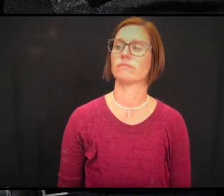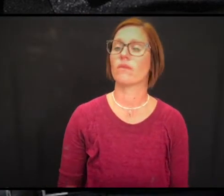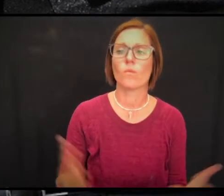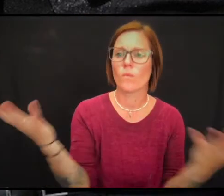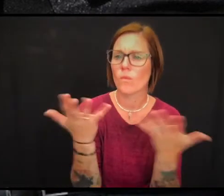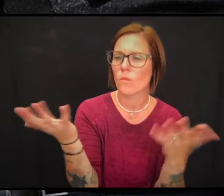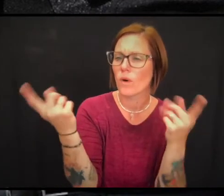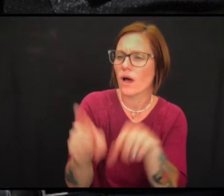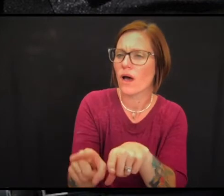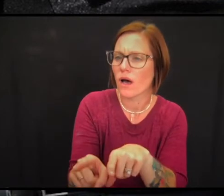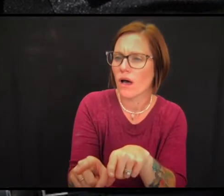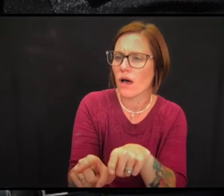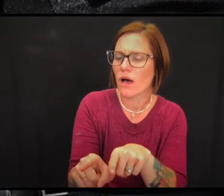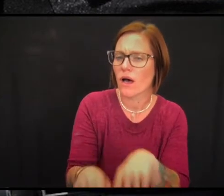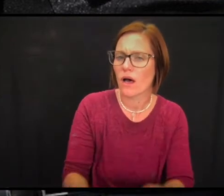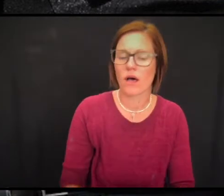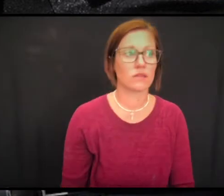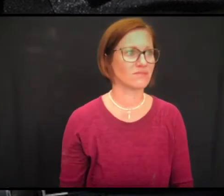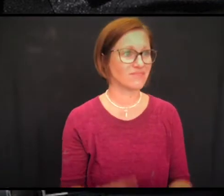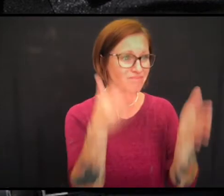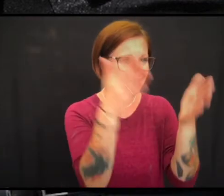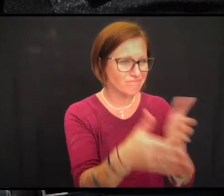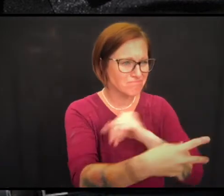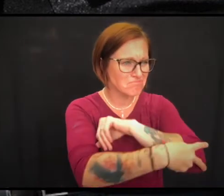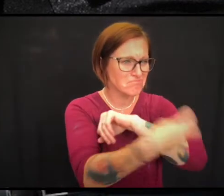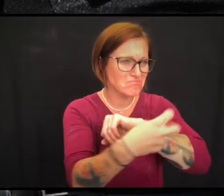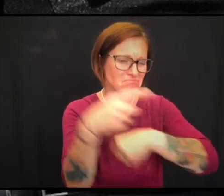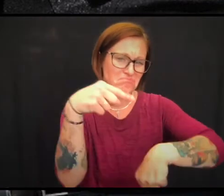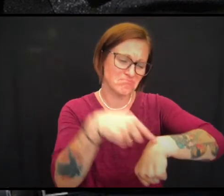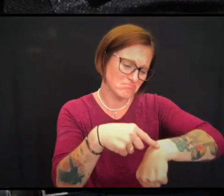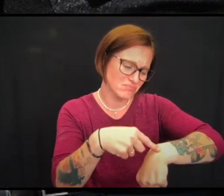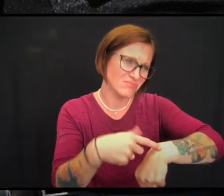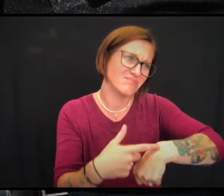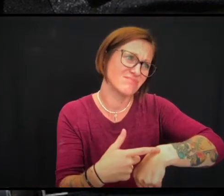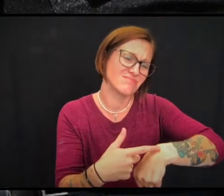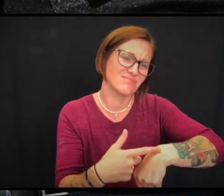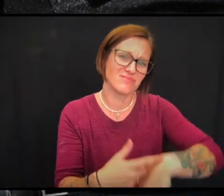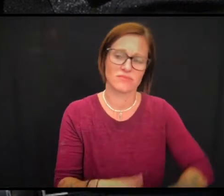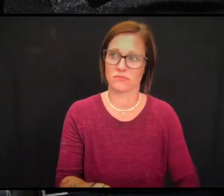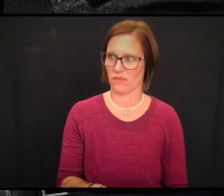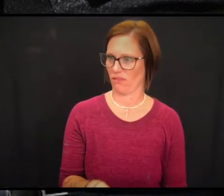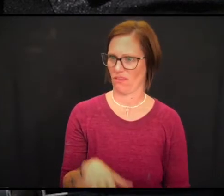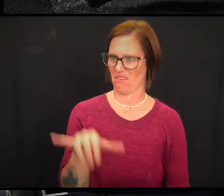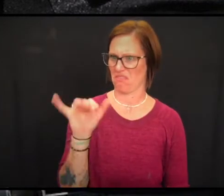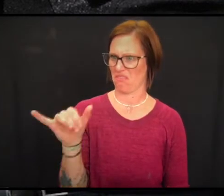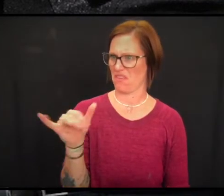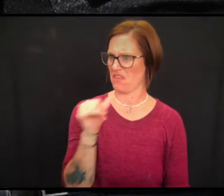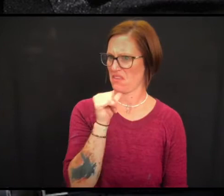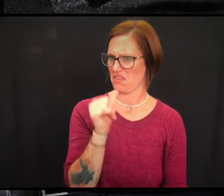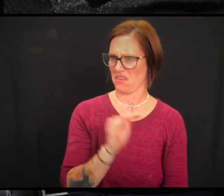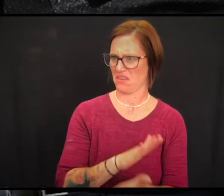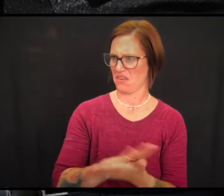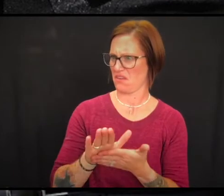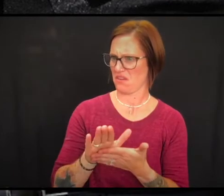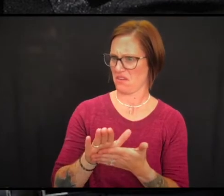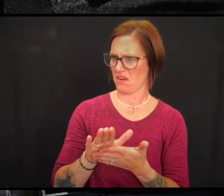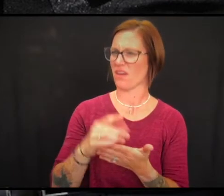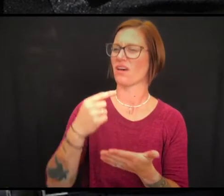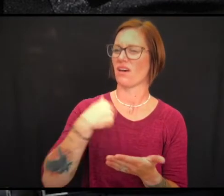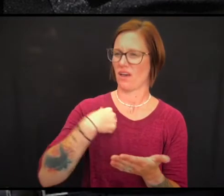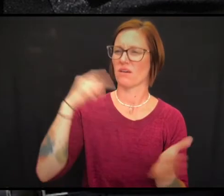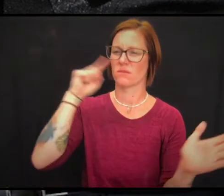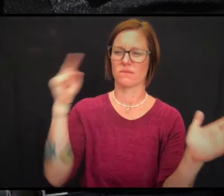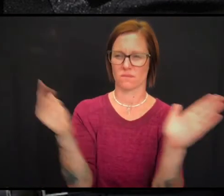What's the problem? Someone stole my watch. That's not good. We will investigate who did